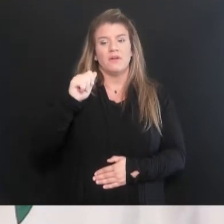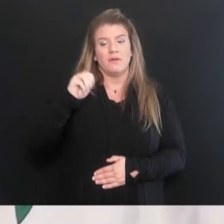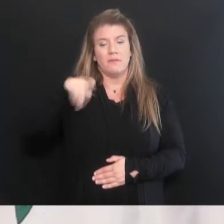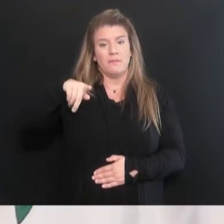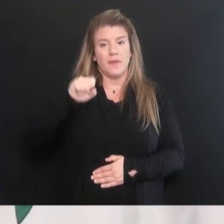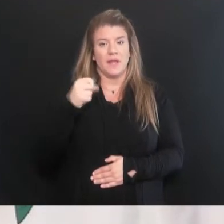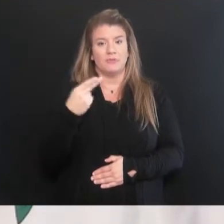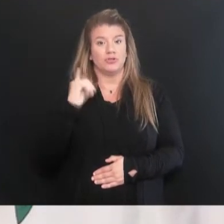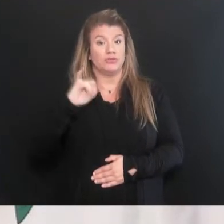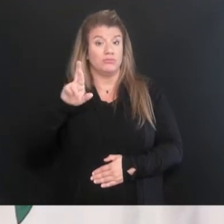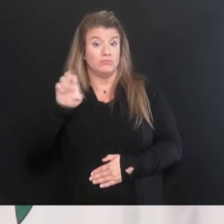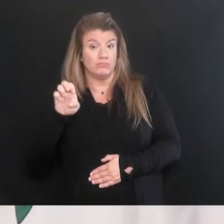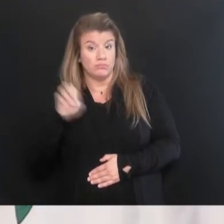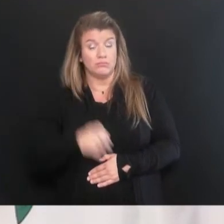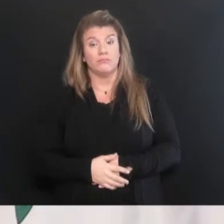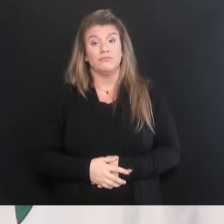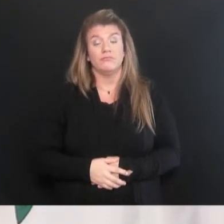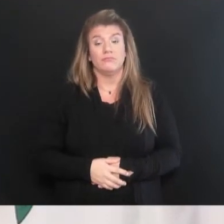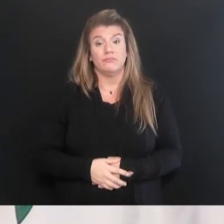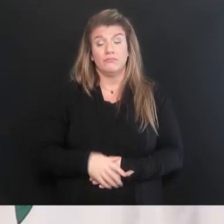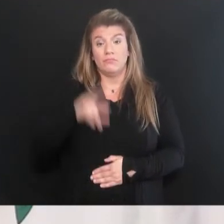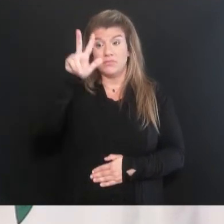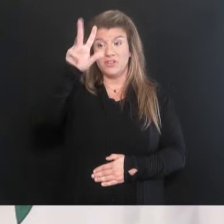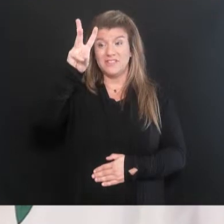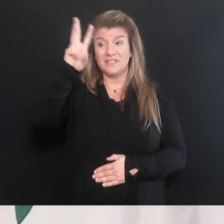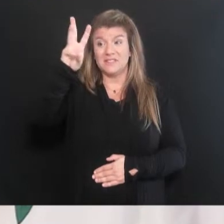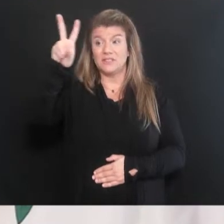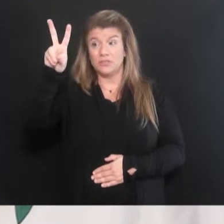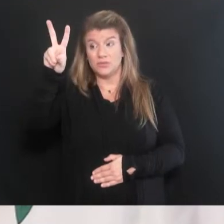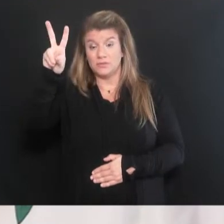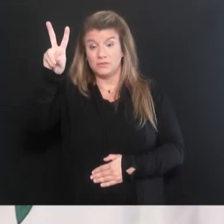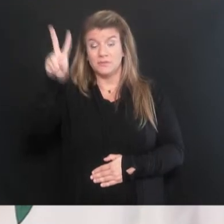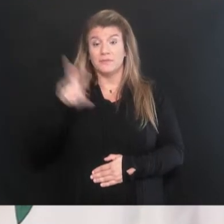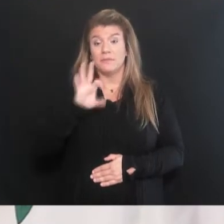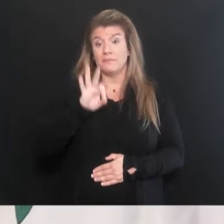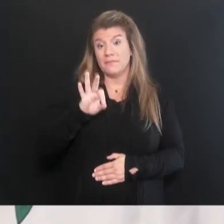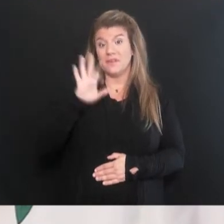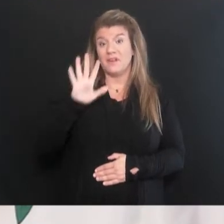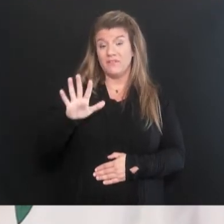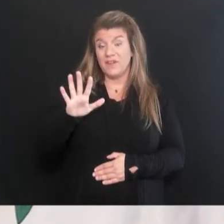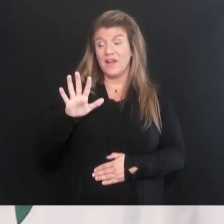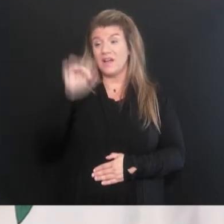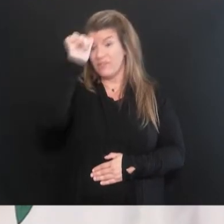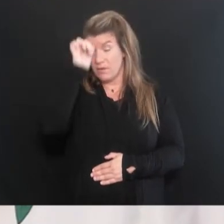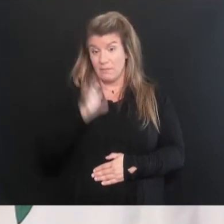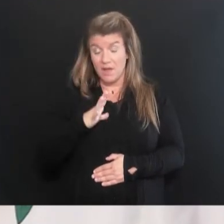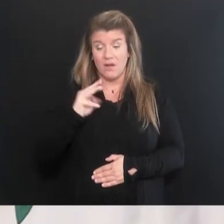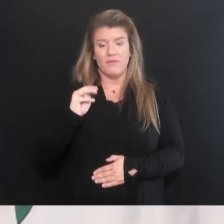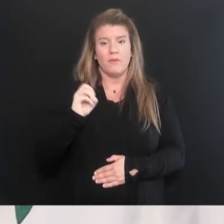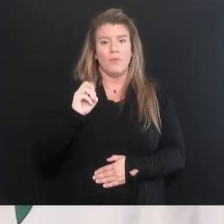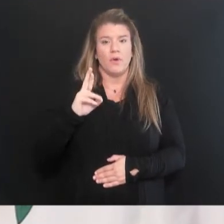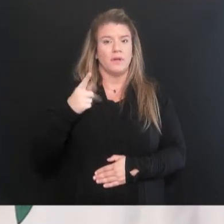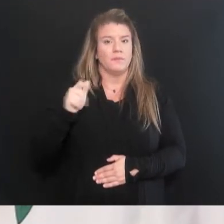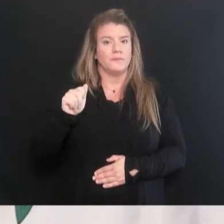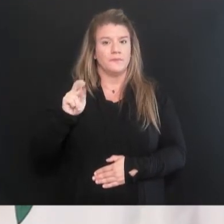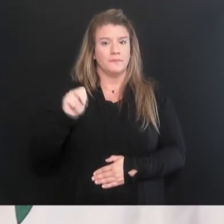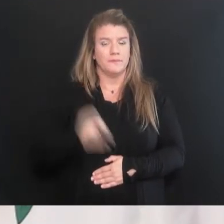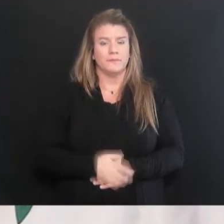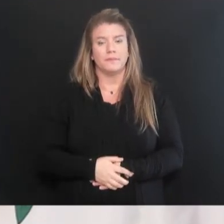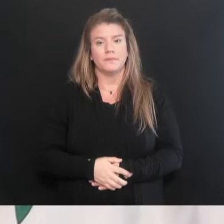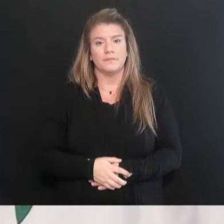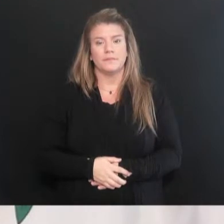County. The 3,662nd death, a 95-year-old male from Morgan County.